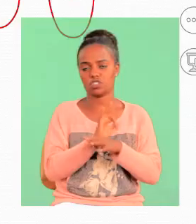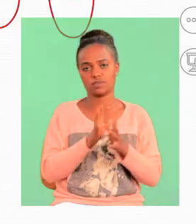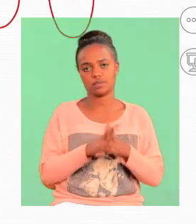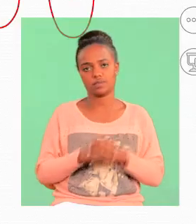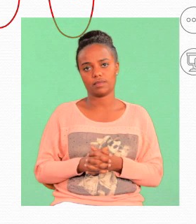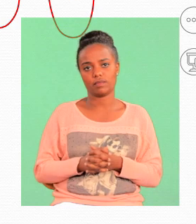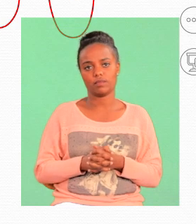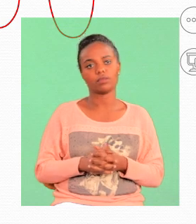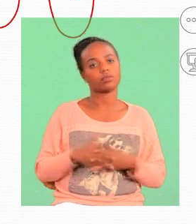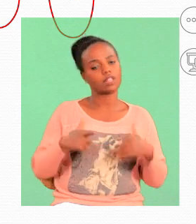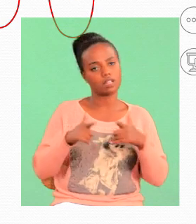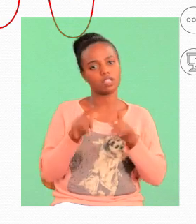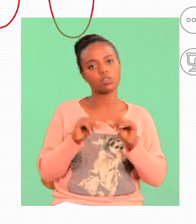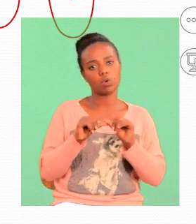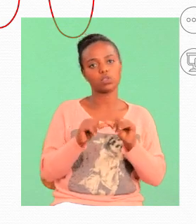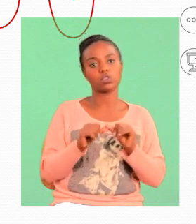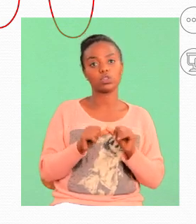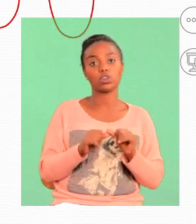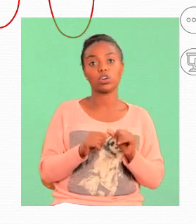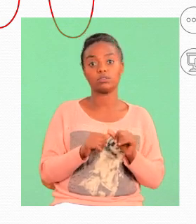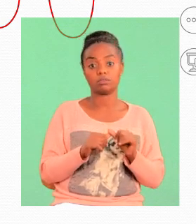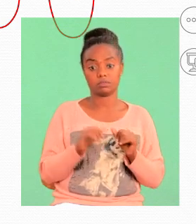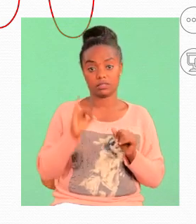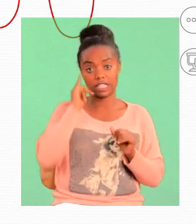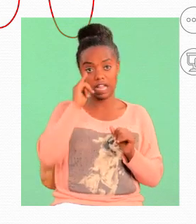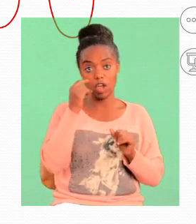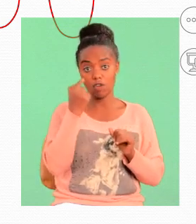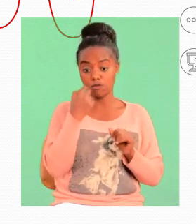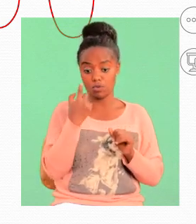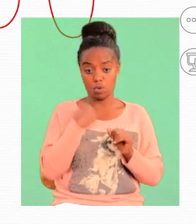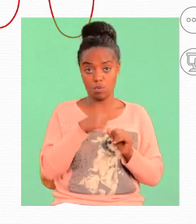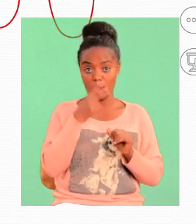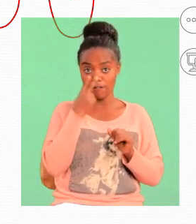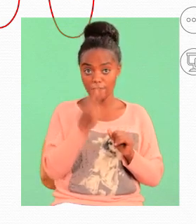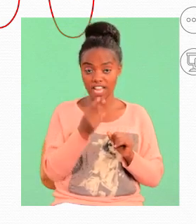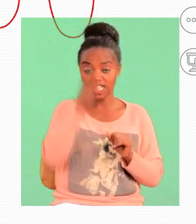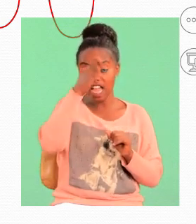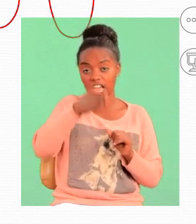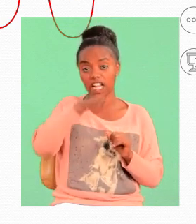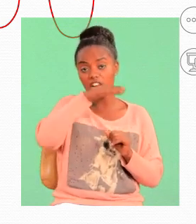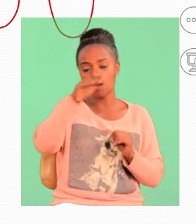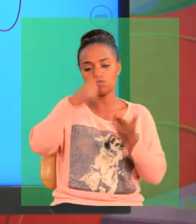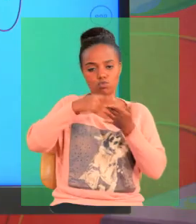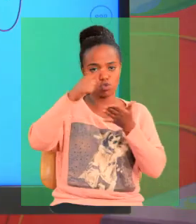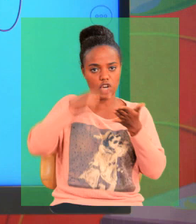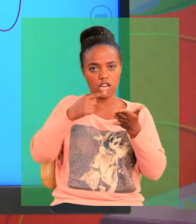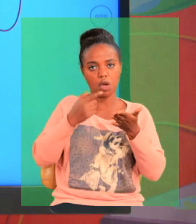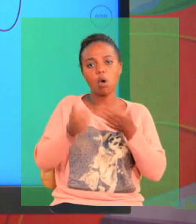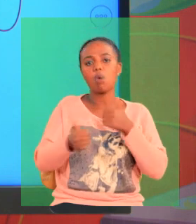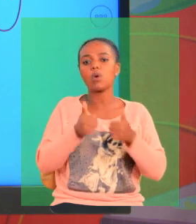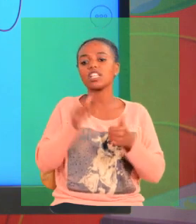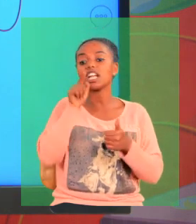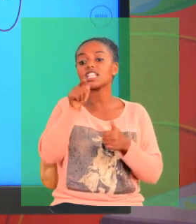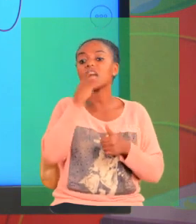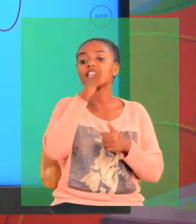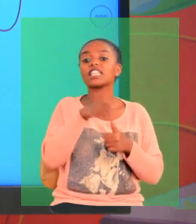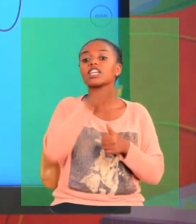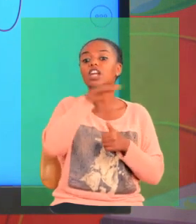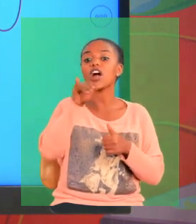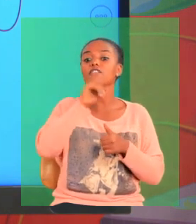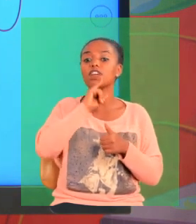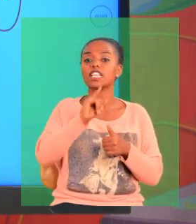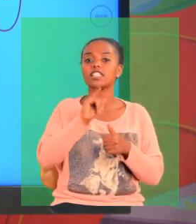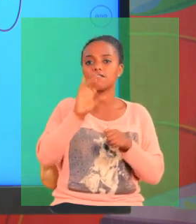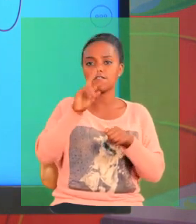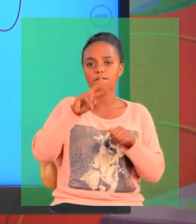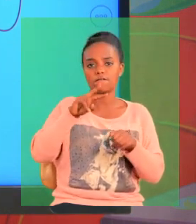continue. If we face a graph to check whether that graph is a